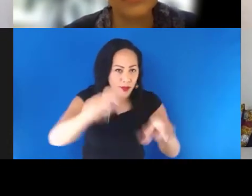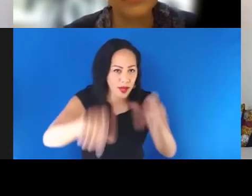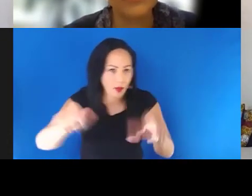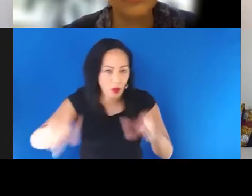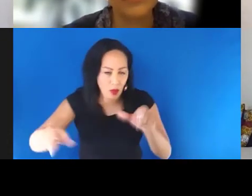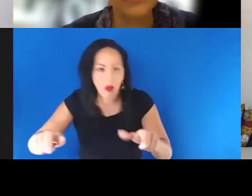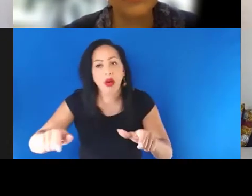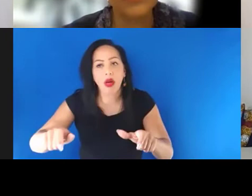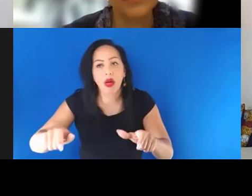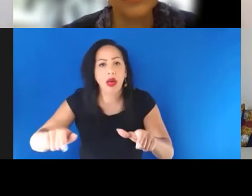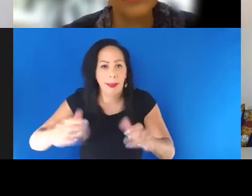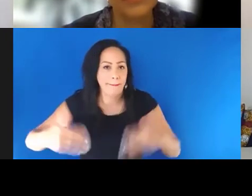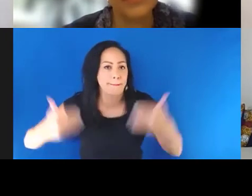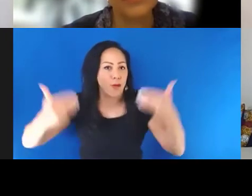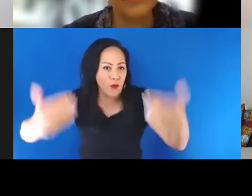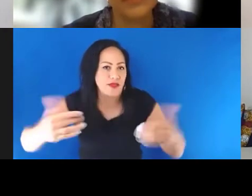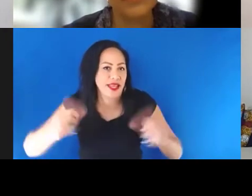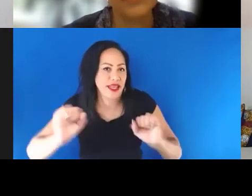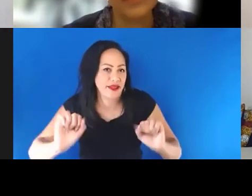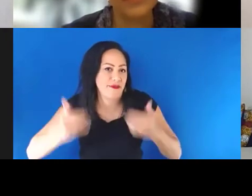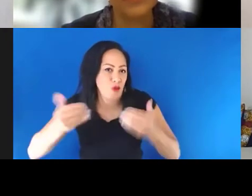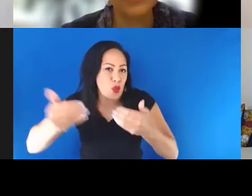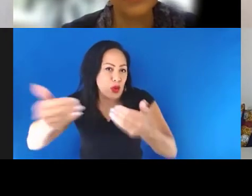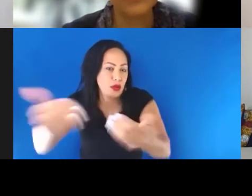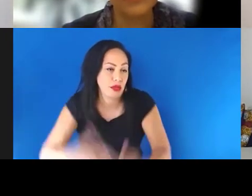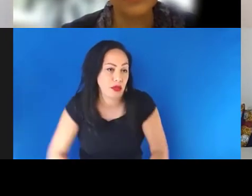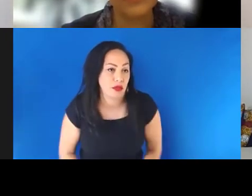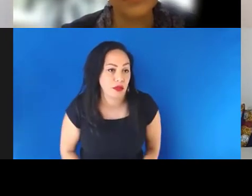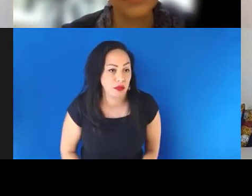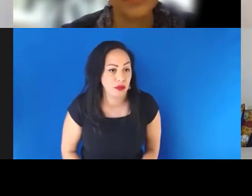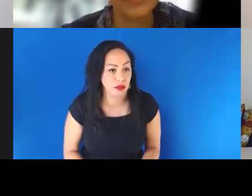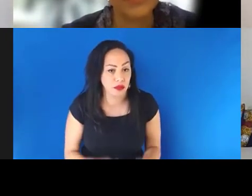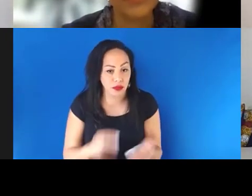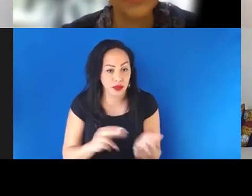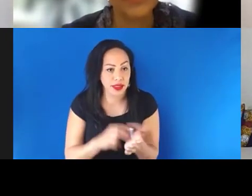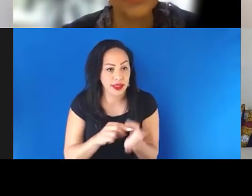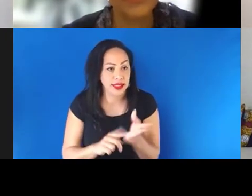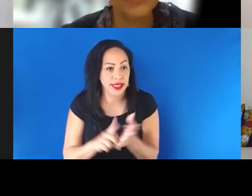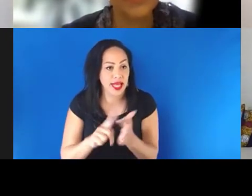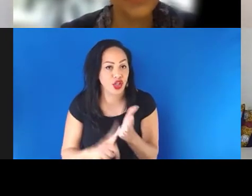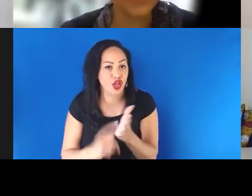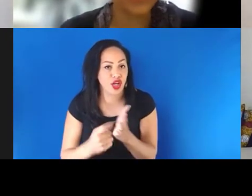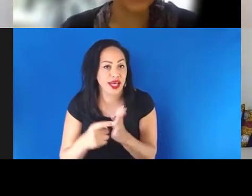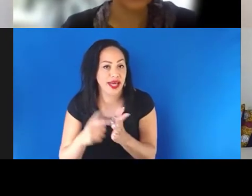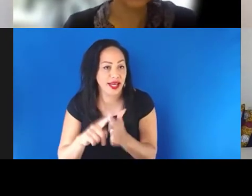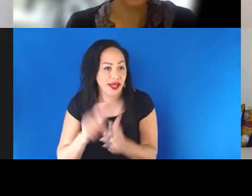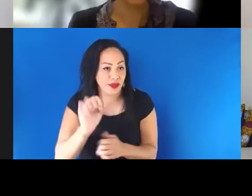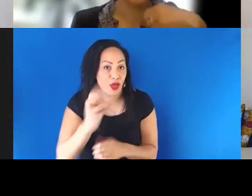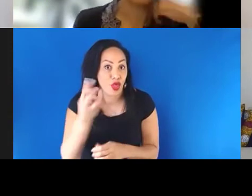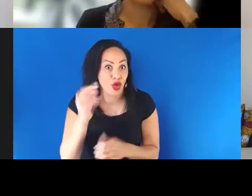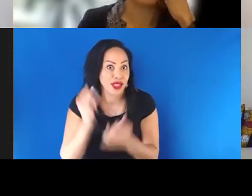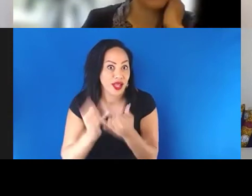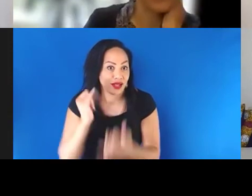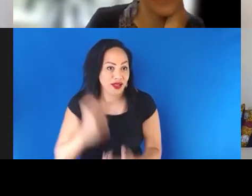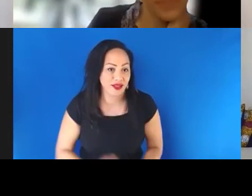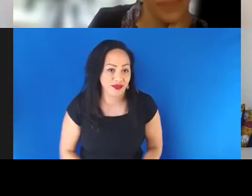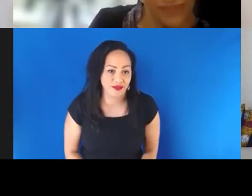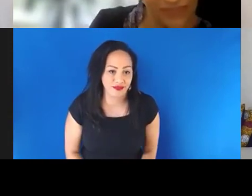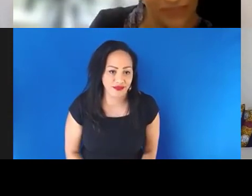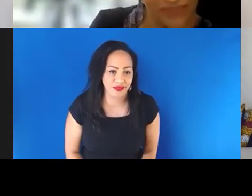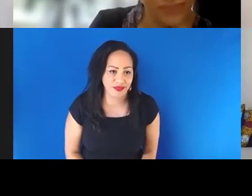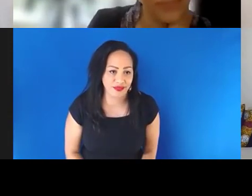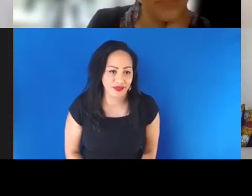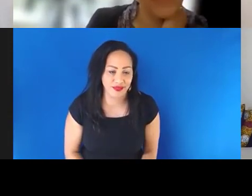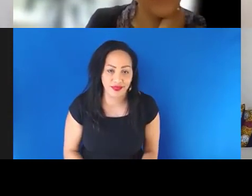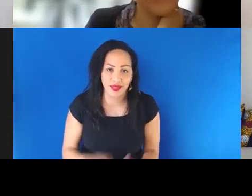move this agenda forward. Thanks, Natalie. Joanne, your 30 seconds. Okay, I'm going to try and answer Megan